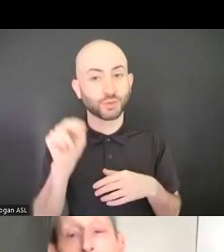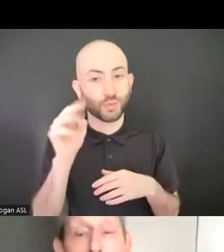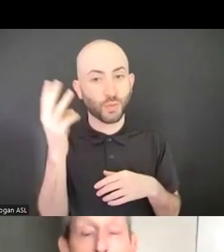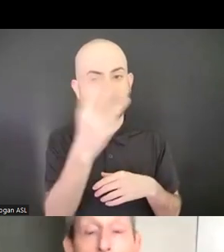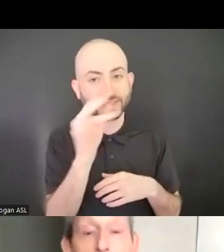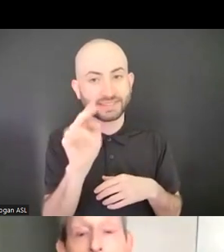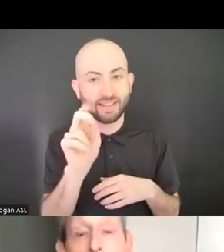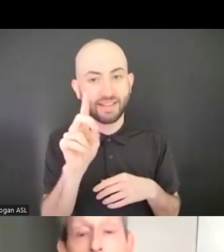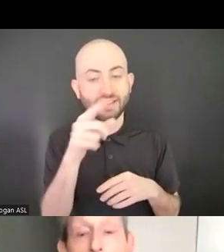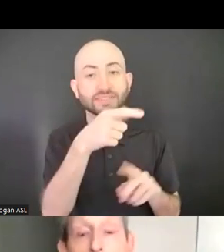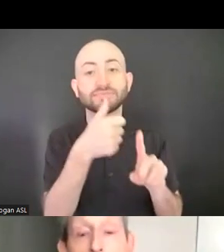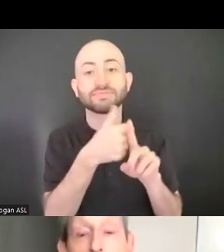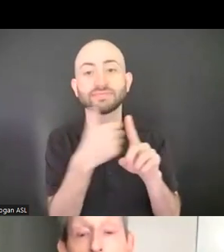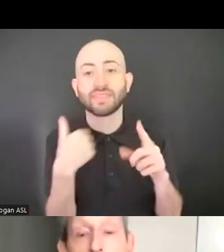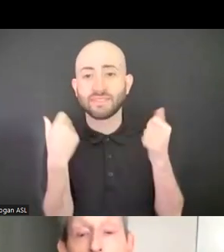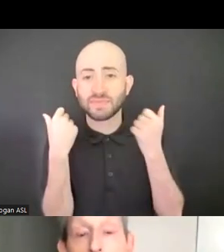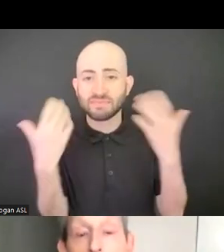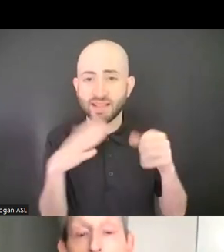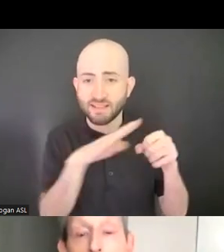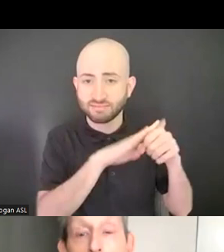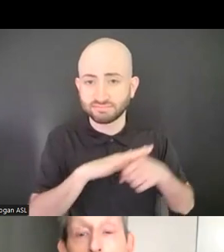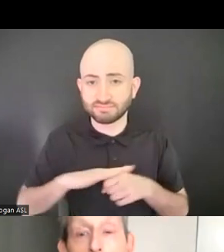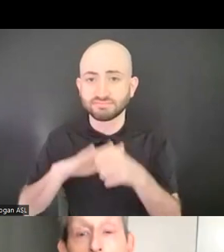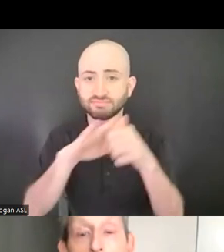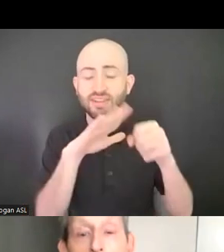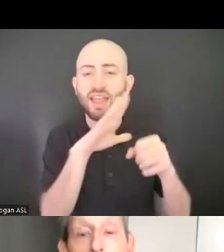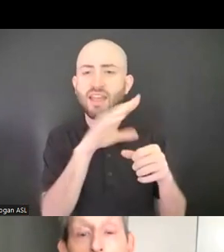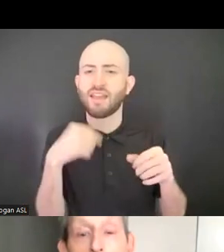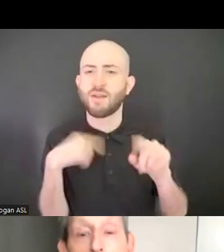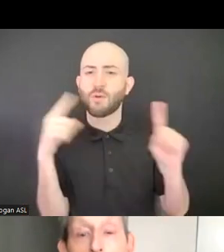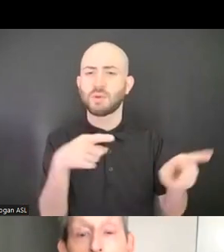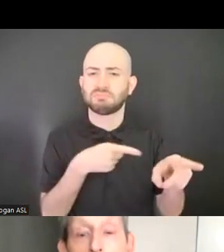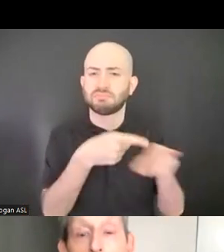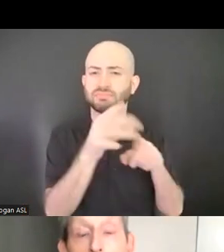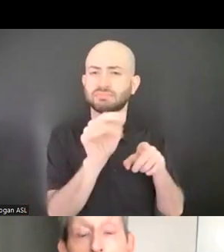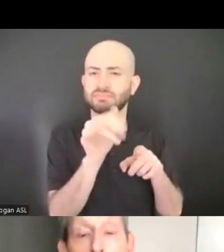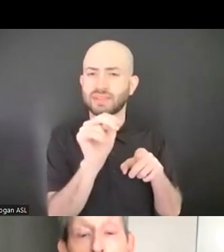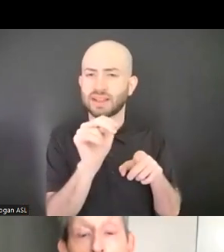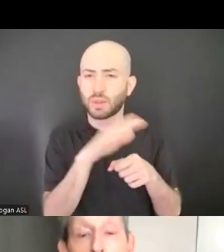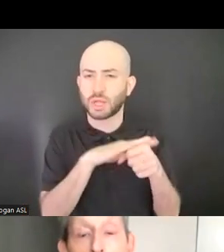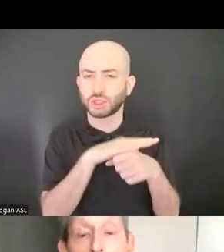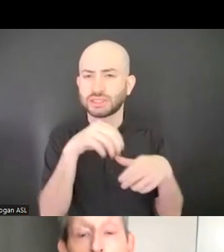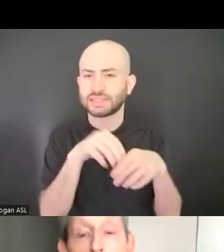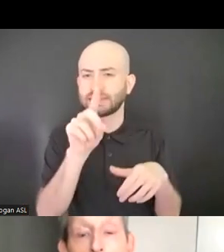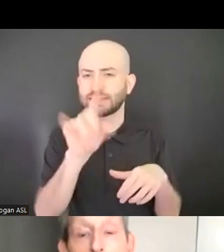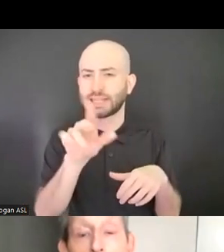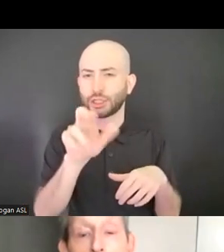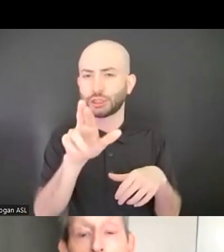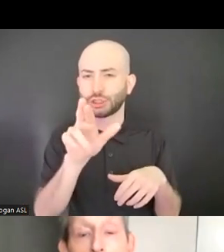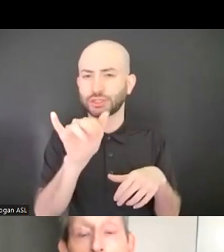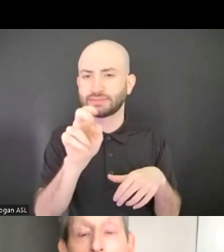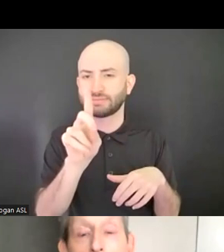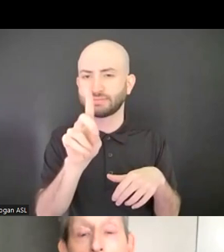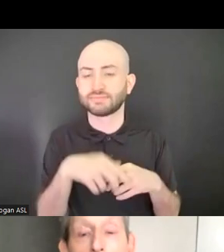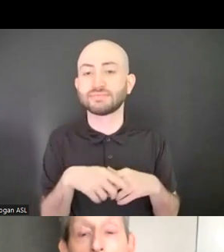that has multiple locations and i go to our main location in dyer indiana and um our church